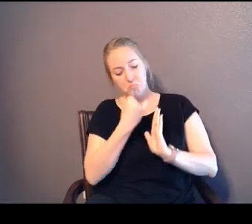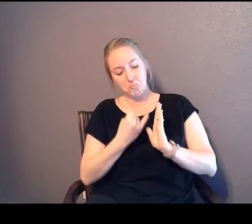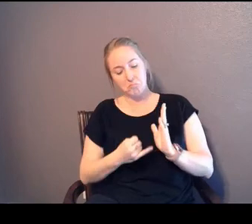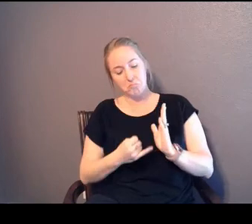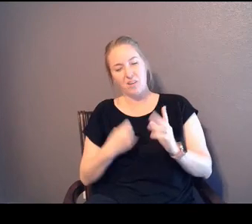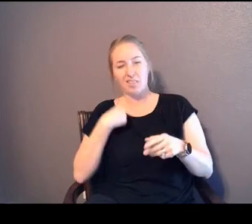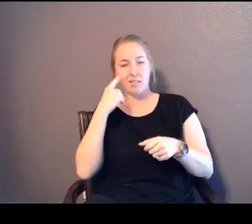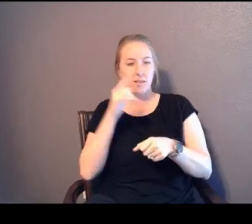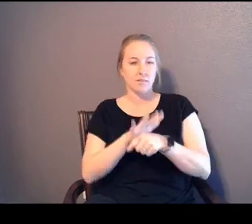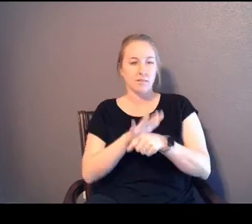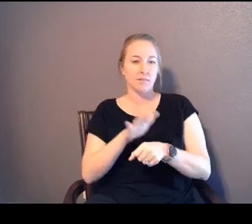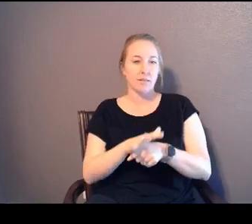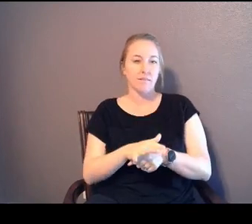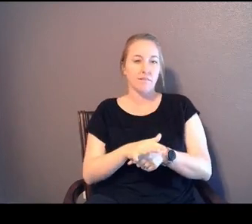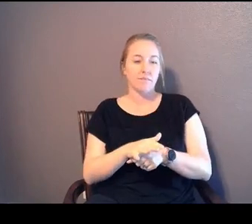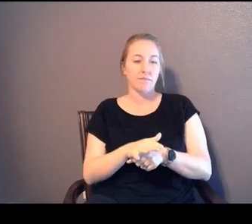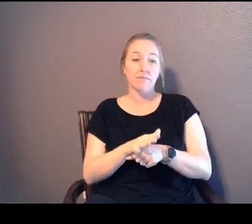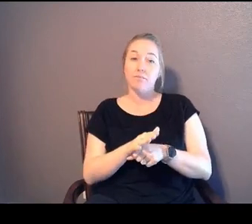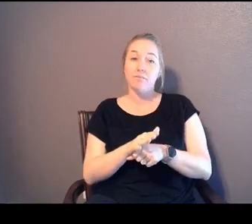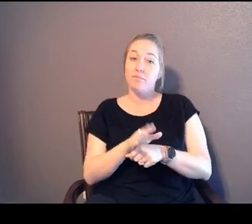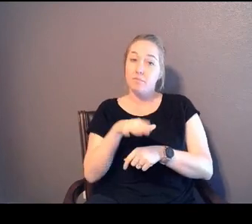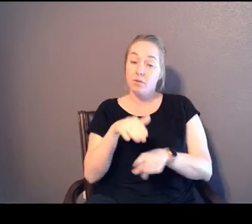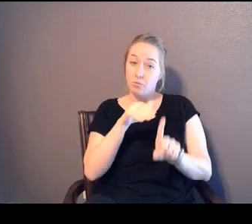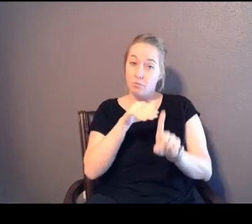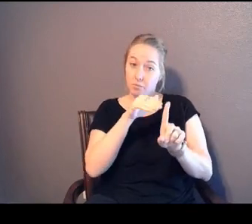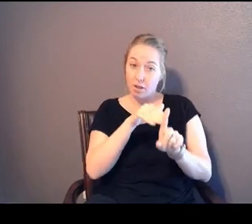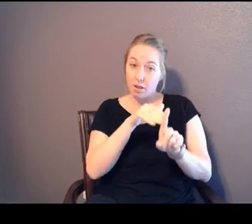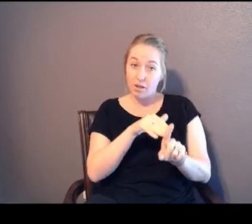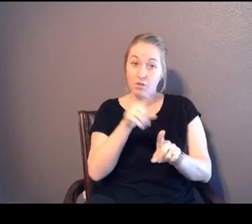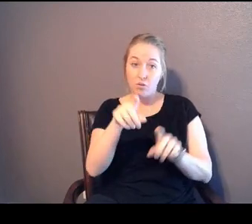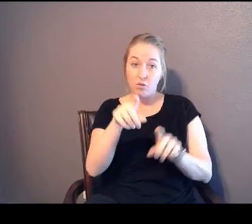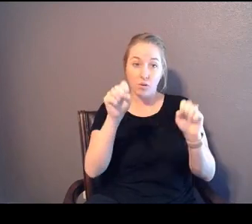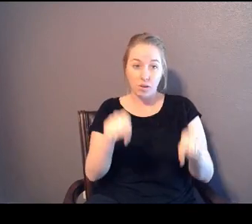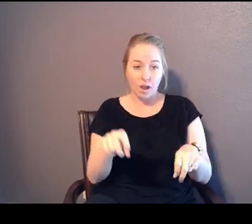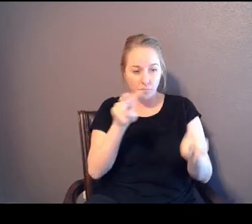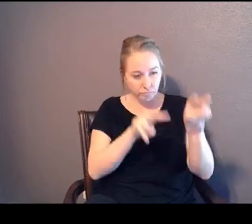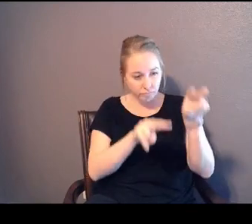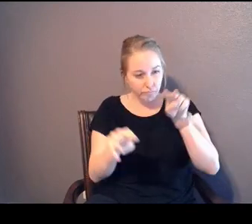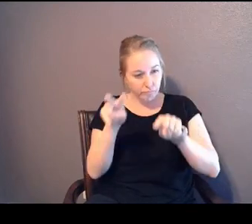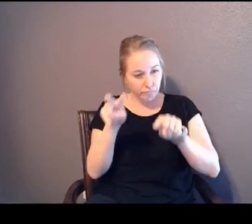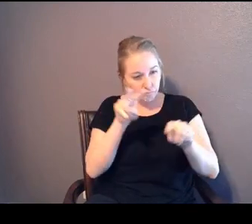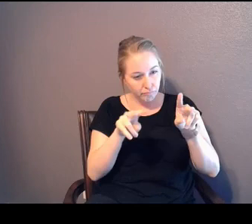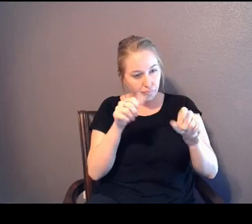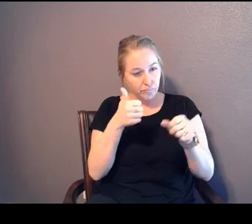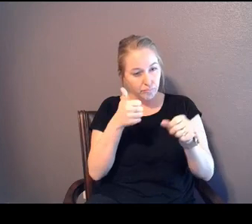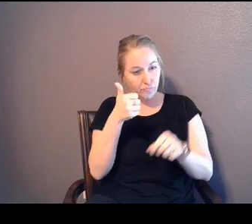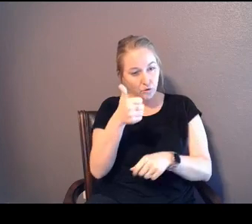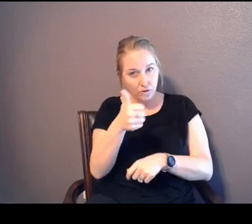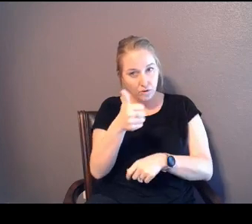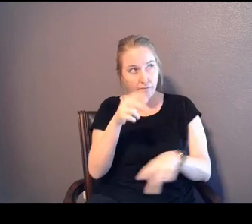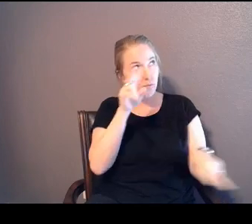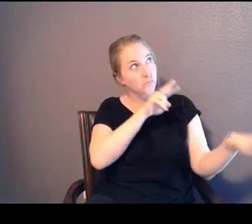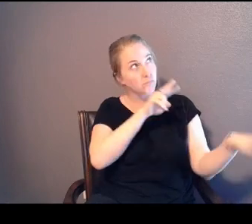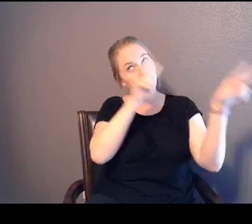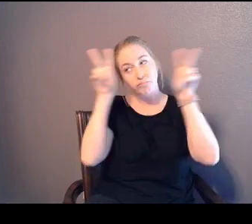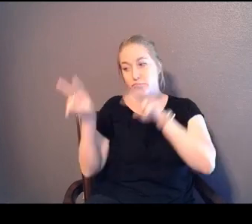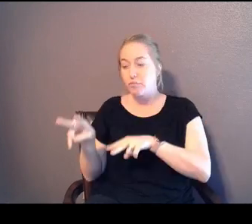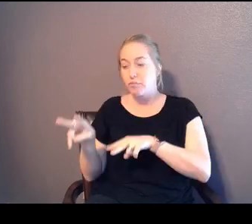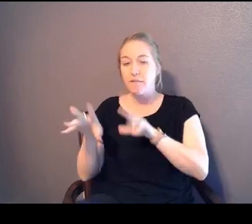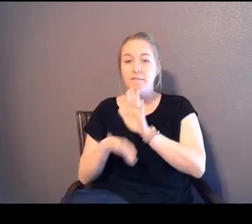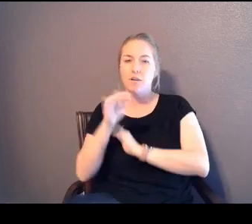remind you that you can keep looking at what's around you and find really good things to